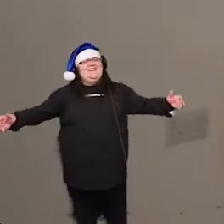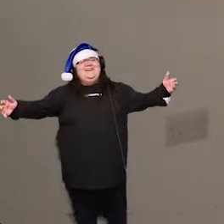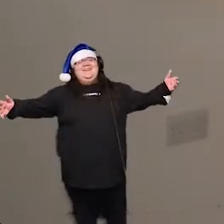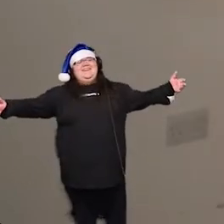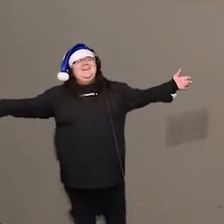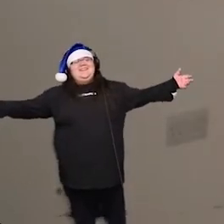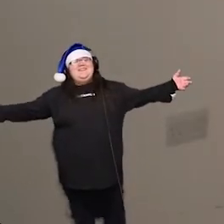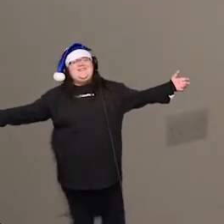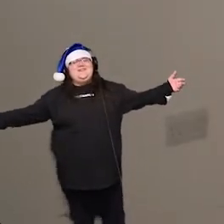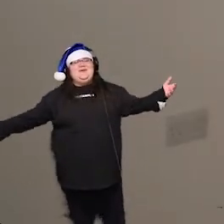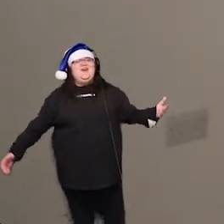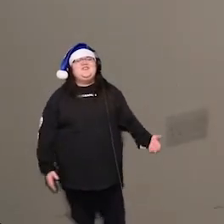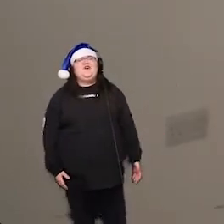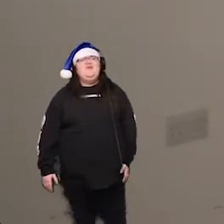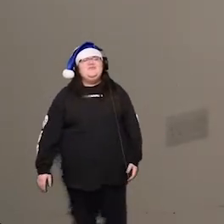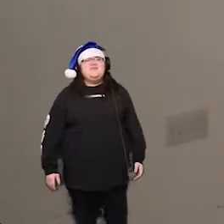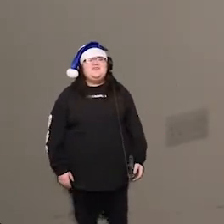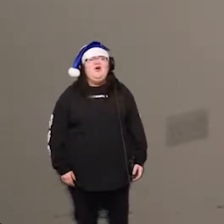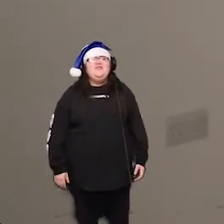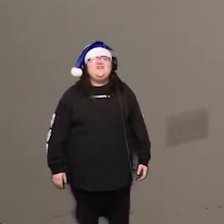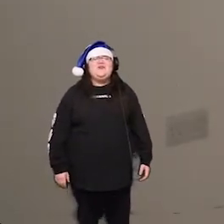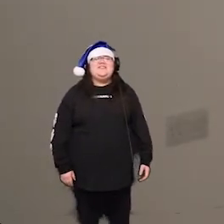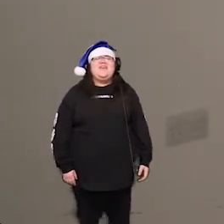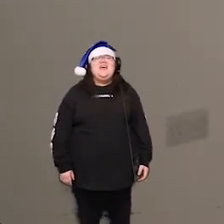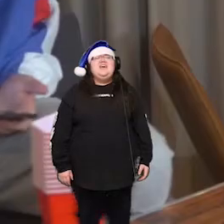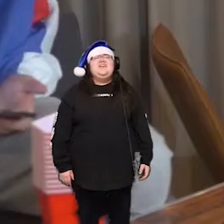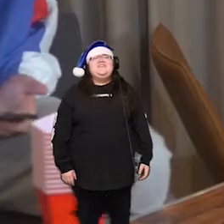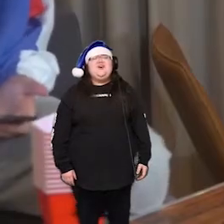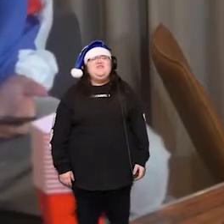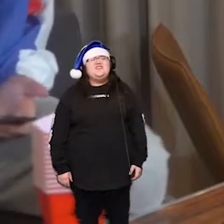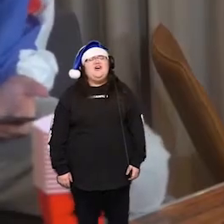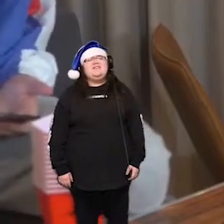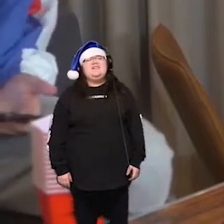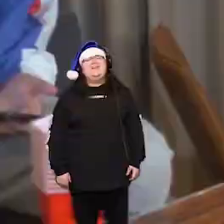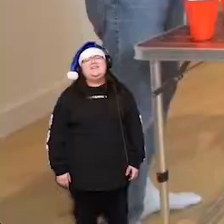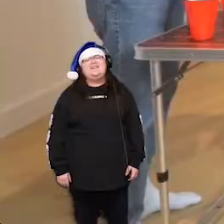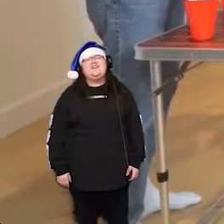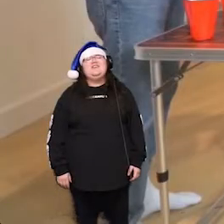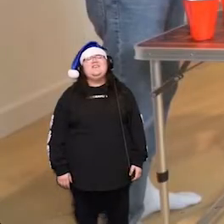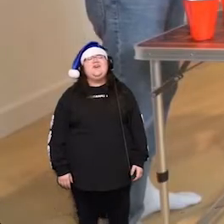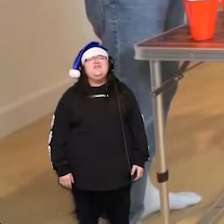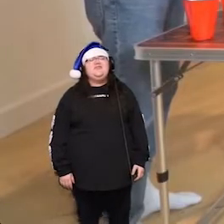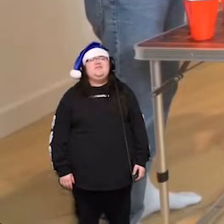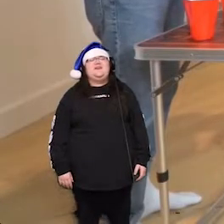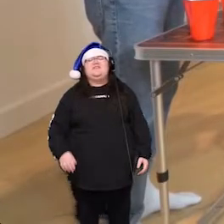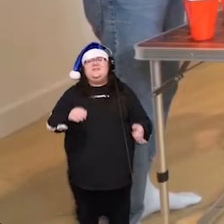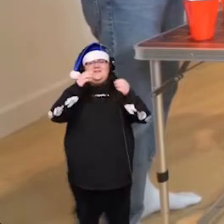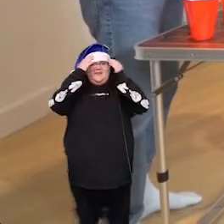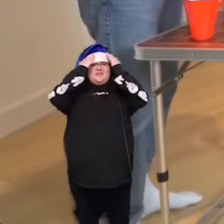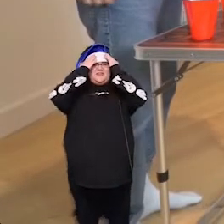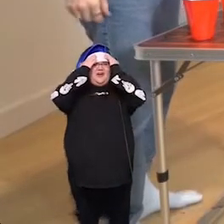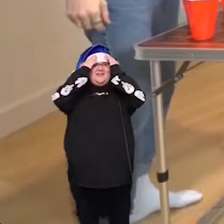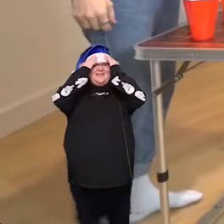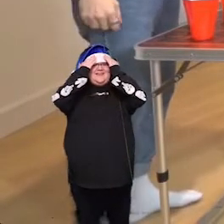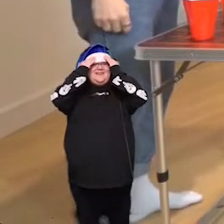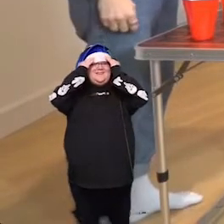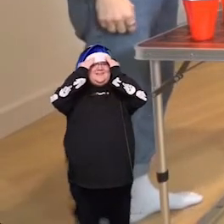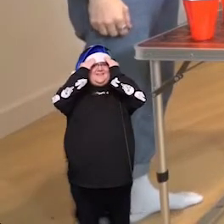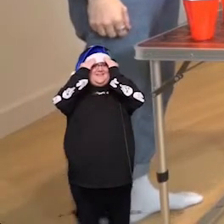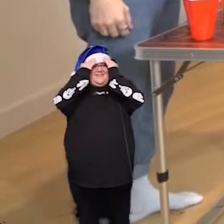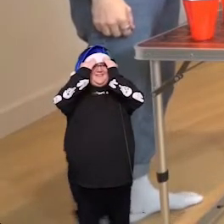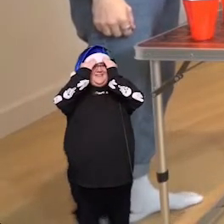Oh! I mean, this is a... Don't do it there! Don't, Charlie, cut! Charlie, don't do that!